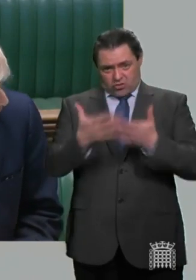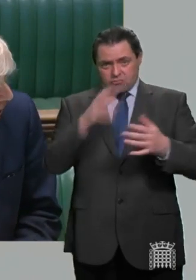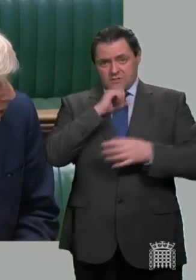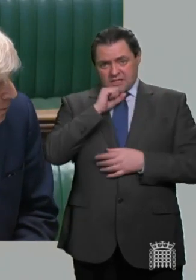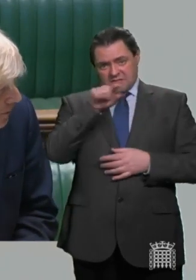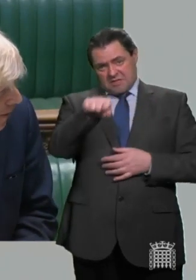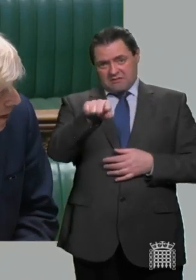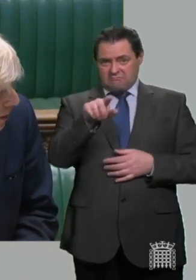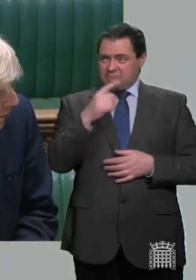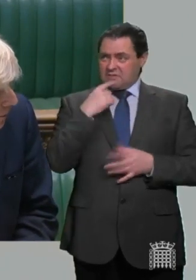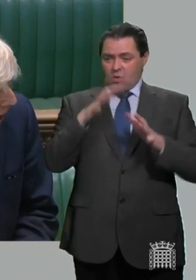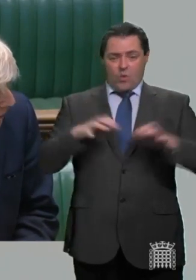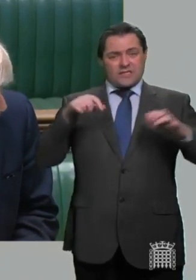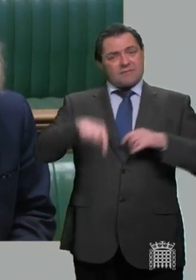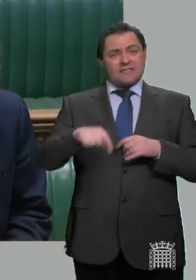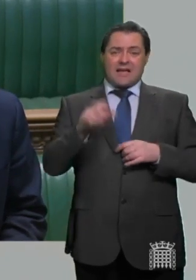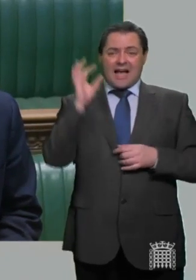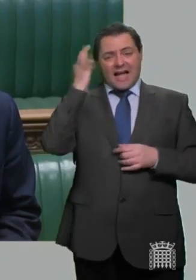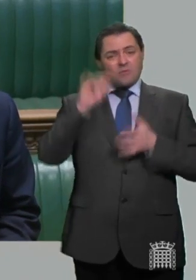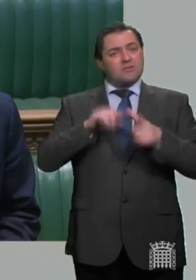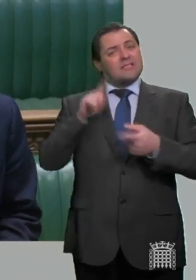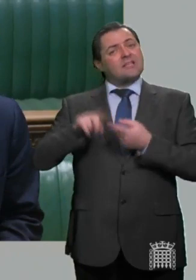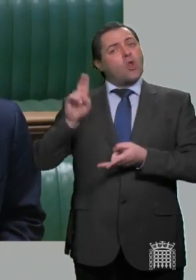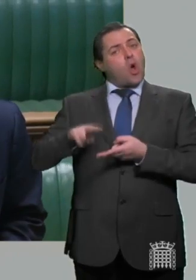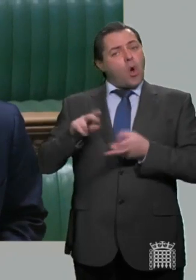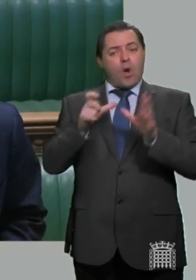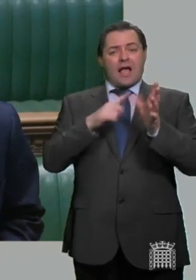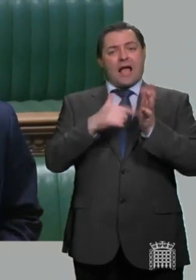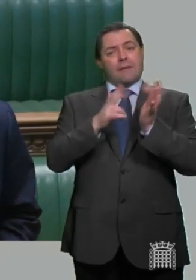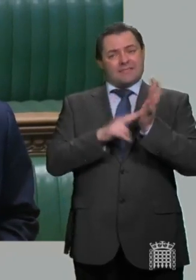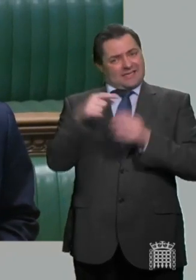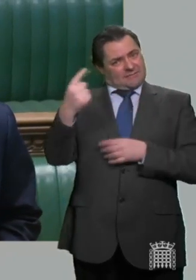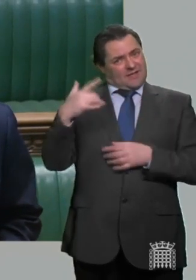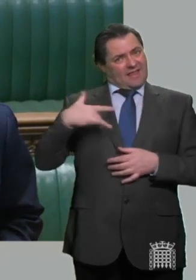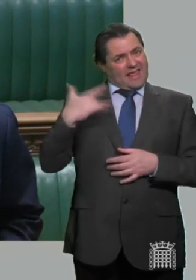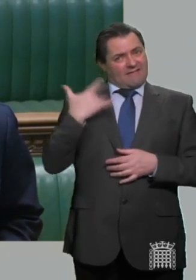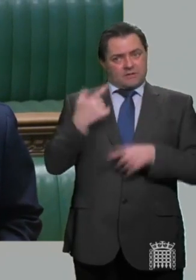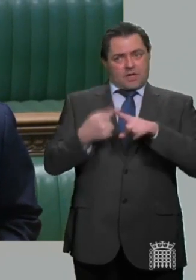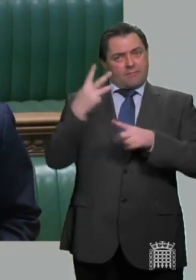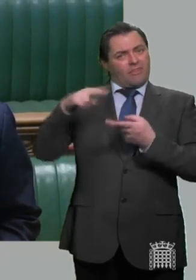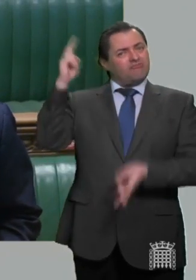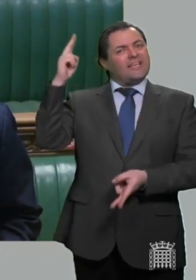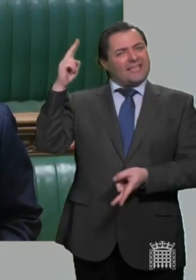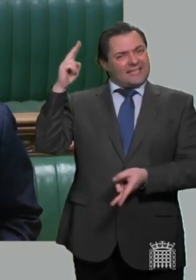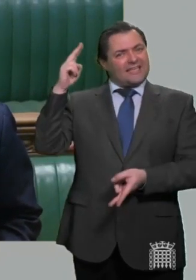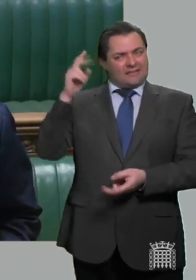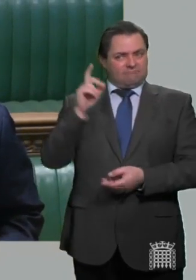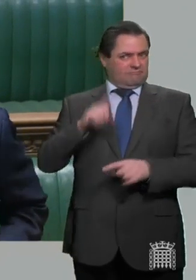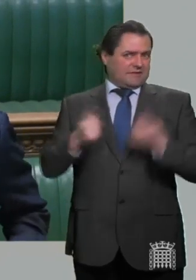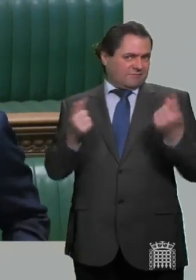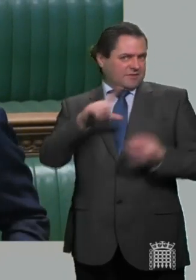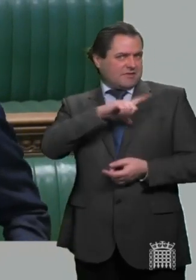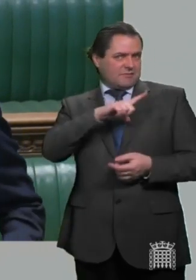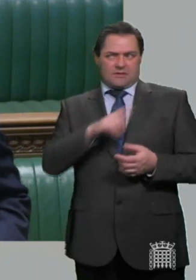Speaker, Westminster, they kept council taxes low. So in Camden, where he lives, it's three times as high. That's the difference,